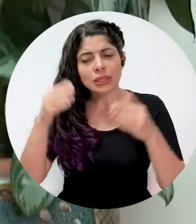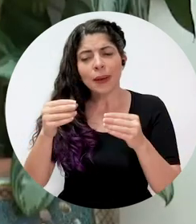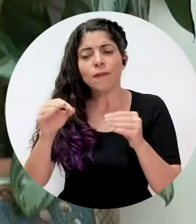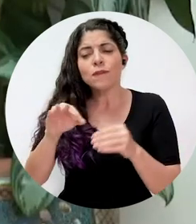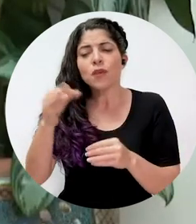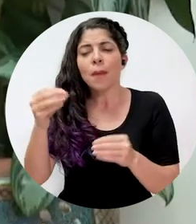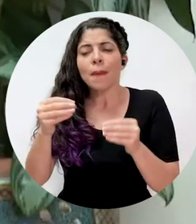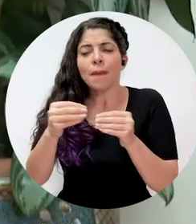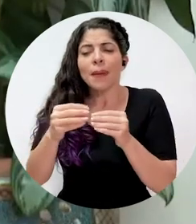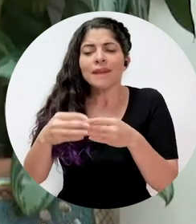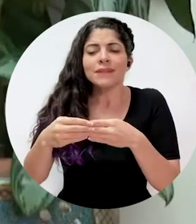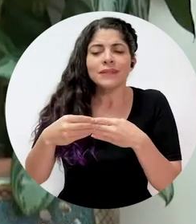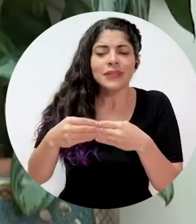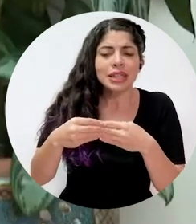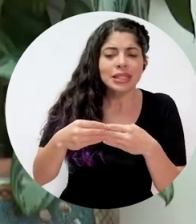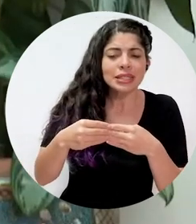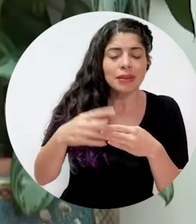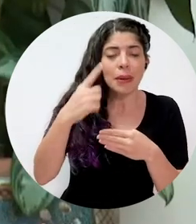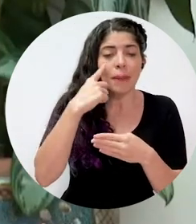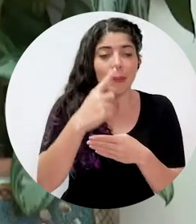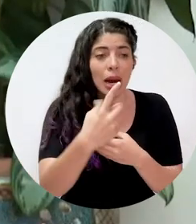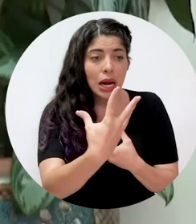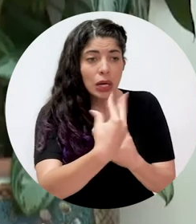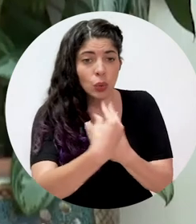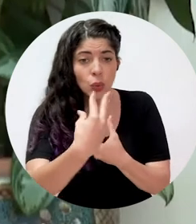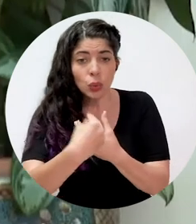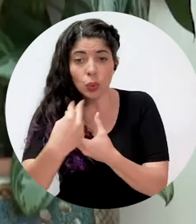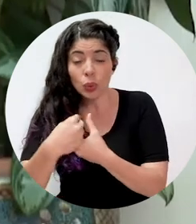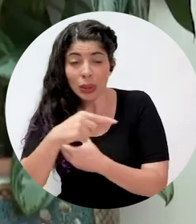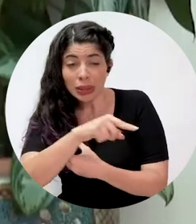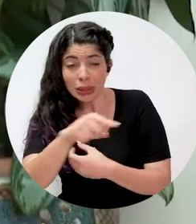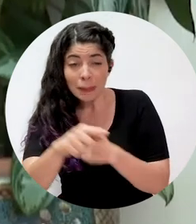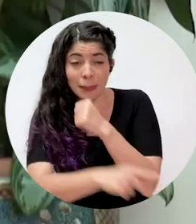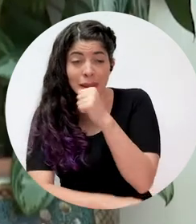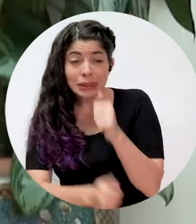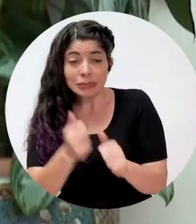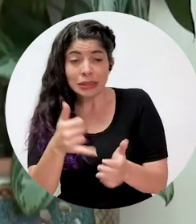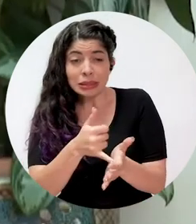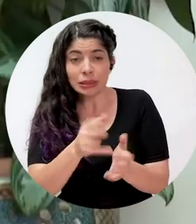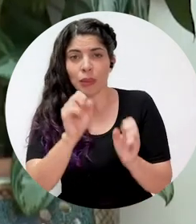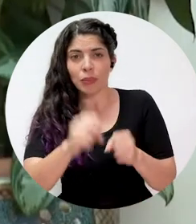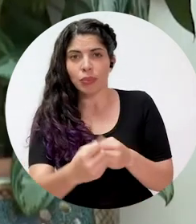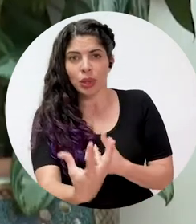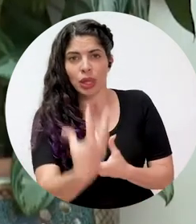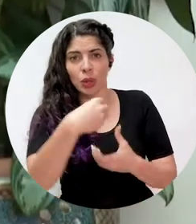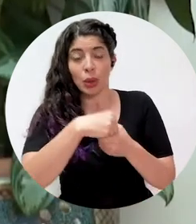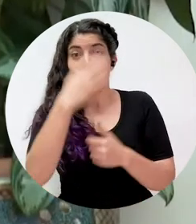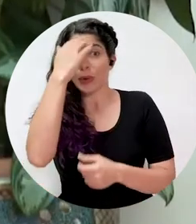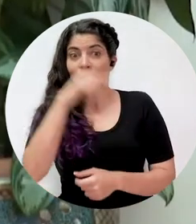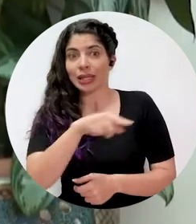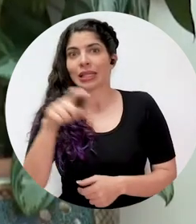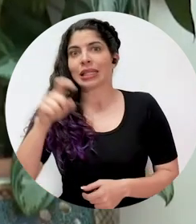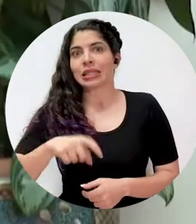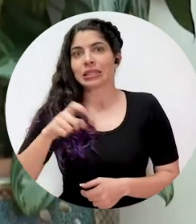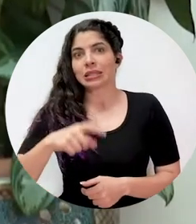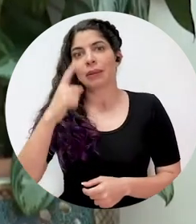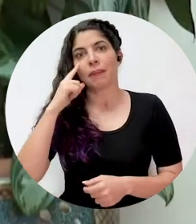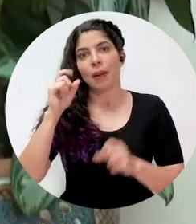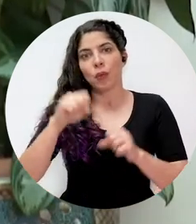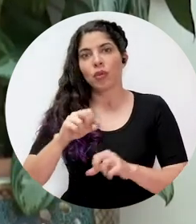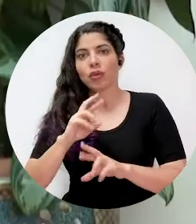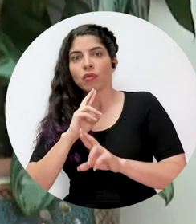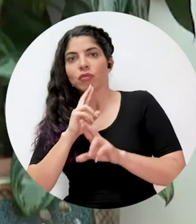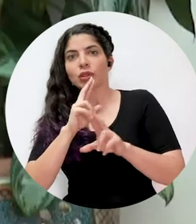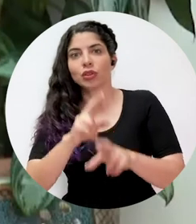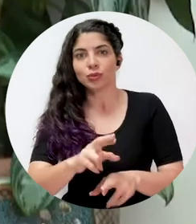look for the flexible ways in to include the most vulnerable countries, because we need that for